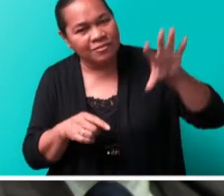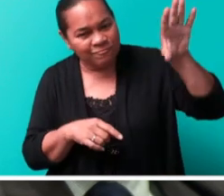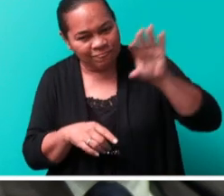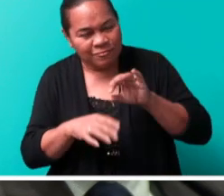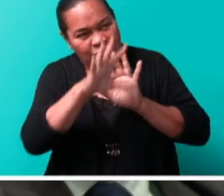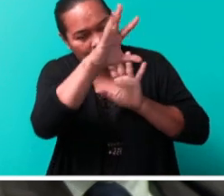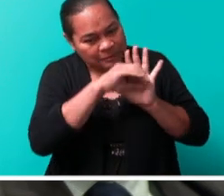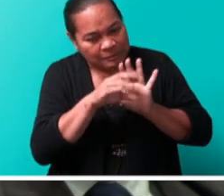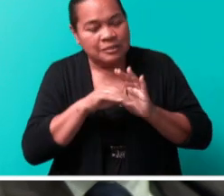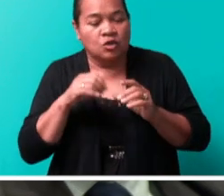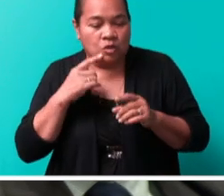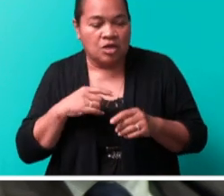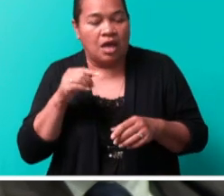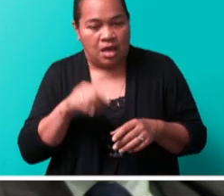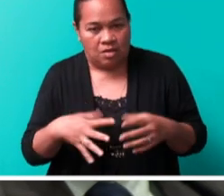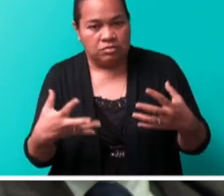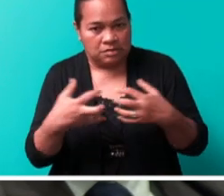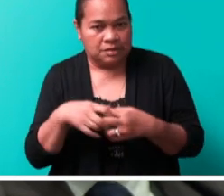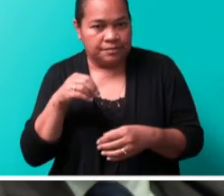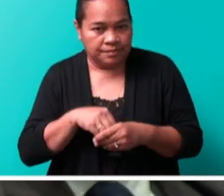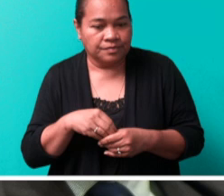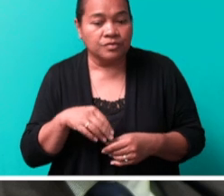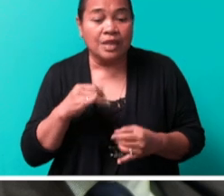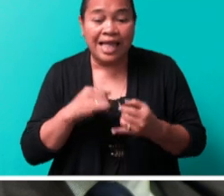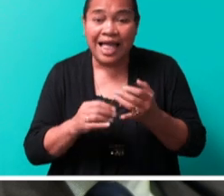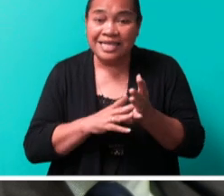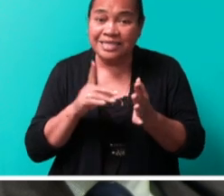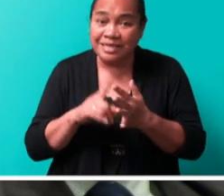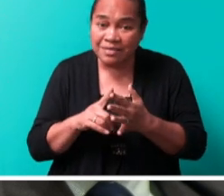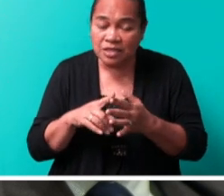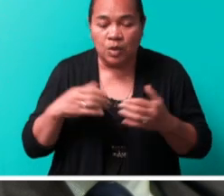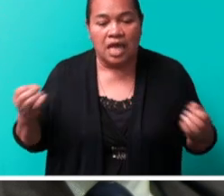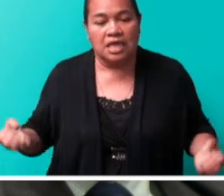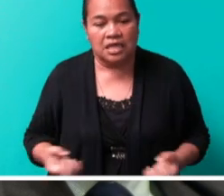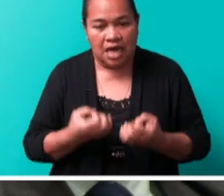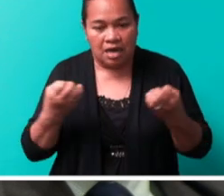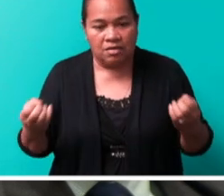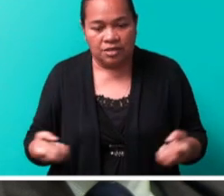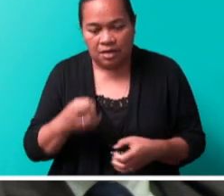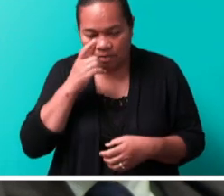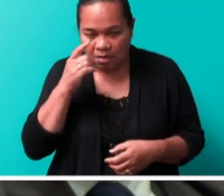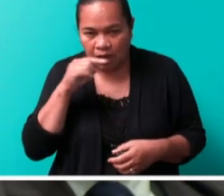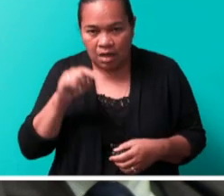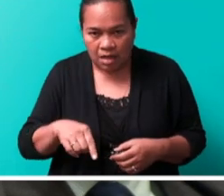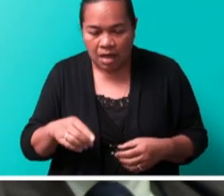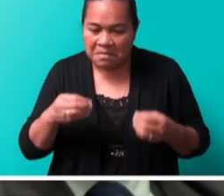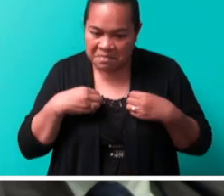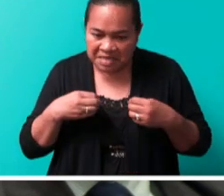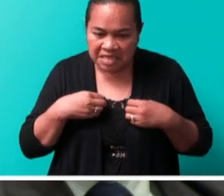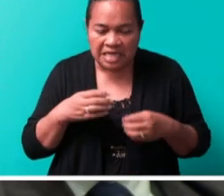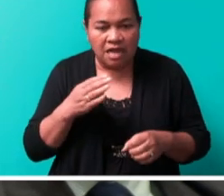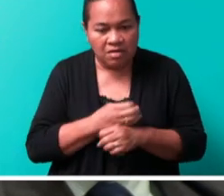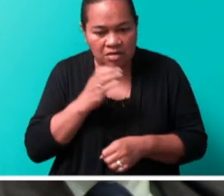health, safety, and wellness. With the SMEs, we encourage employers and workers to identify any health and